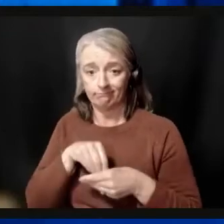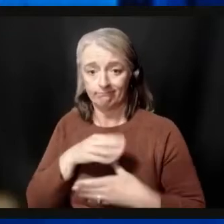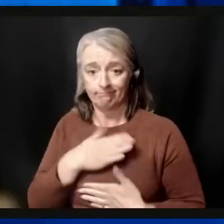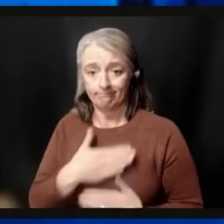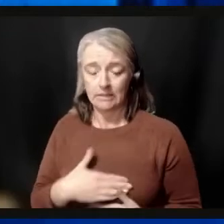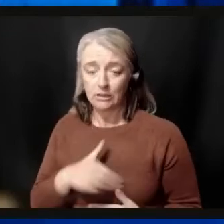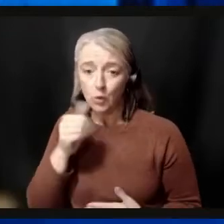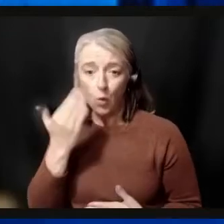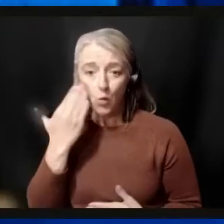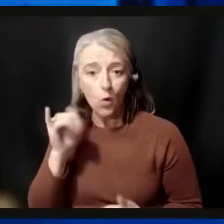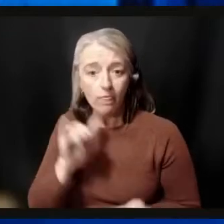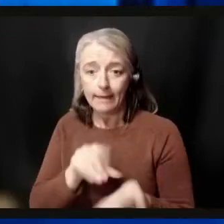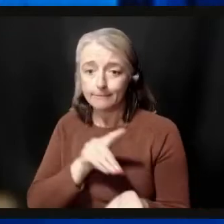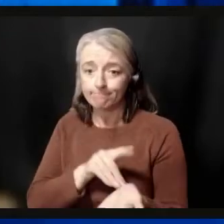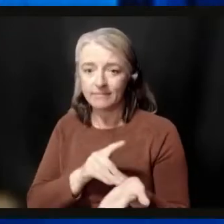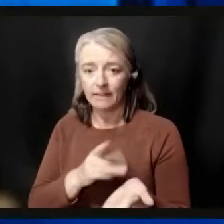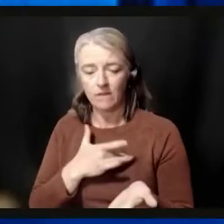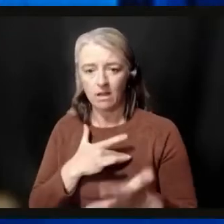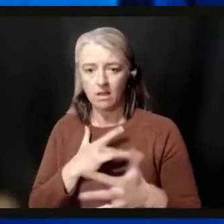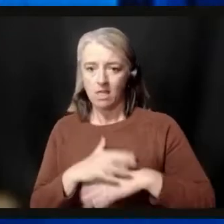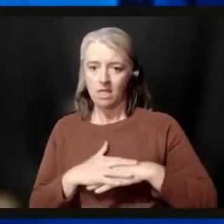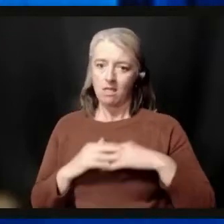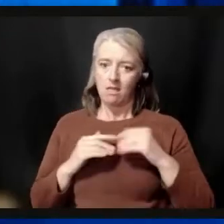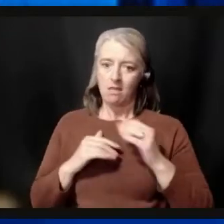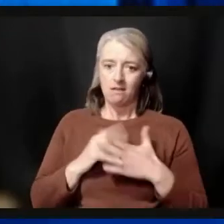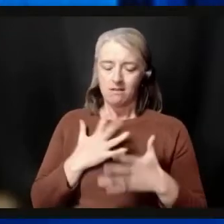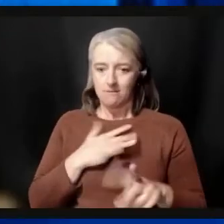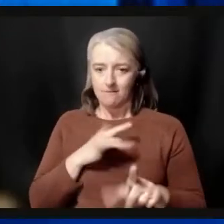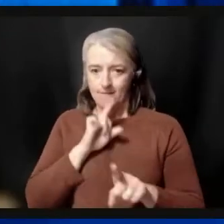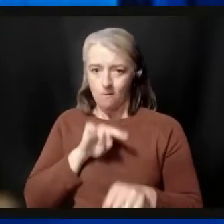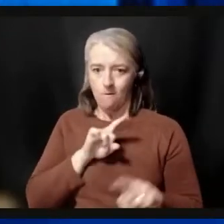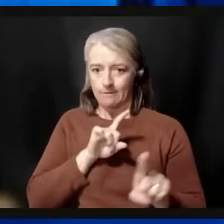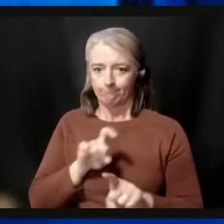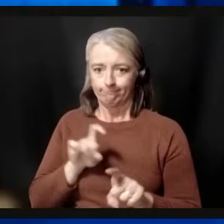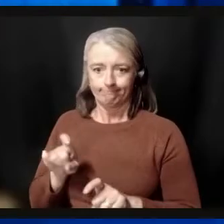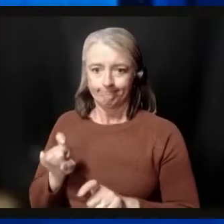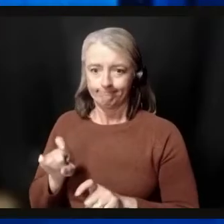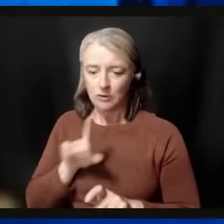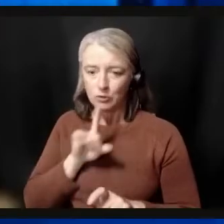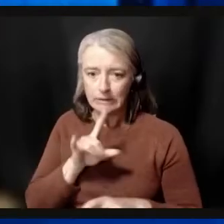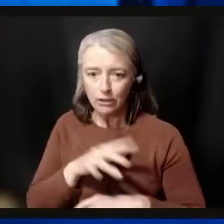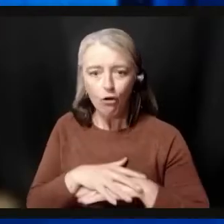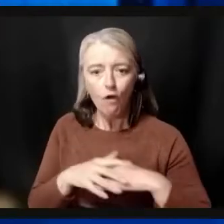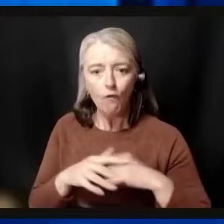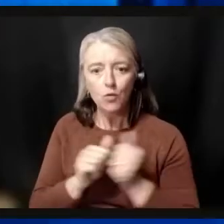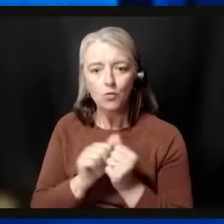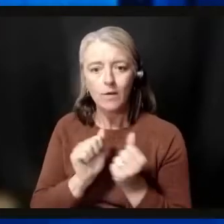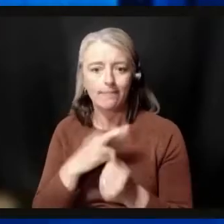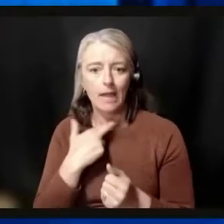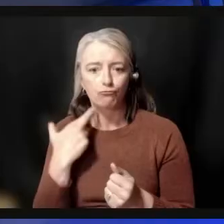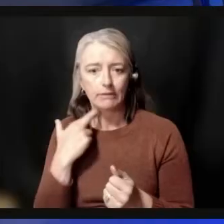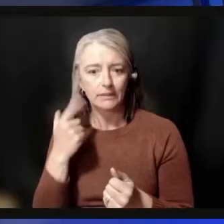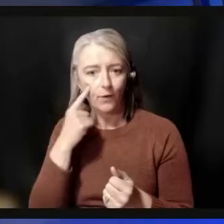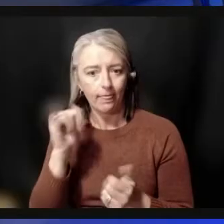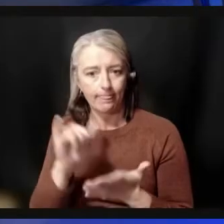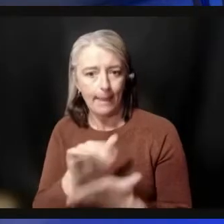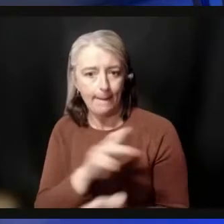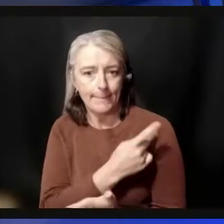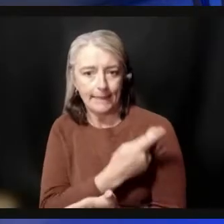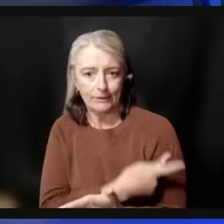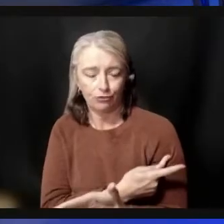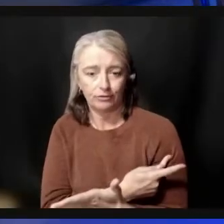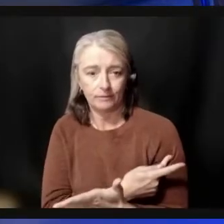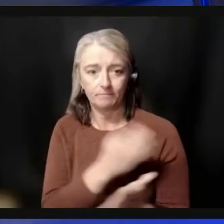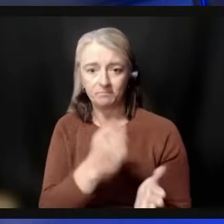puts you in kind of an uncomfortable position because you're ordering screening, but are you really comfortable with the risk of that patient? Right. So I'll tee it over to Dr.